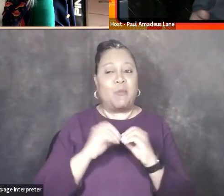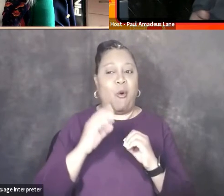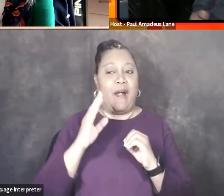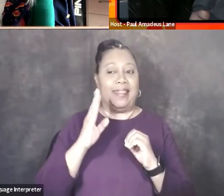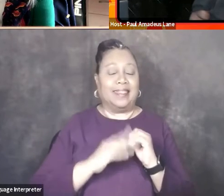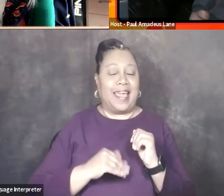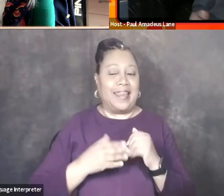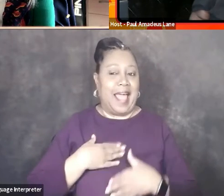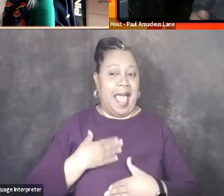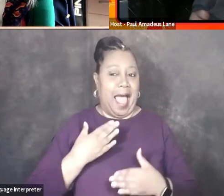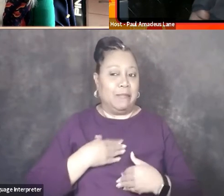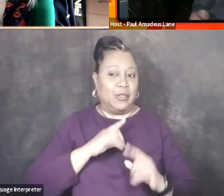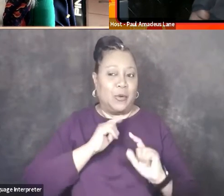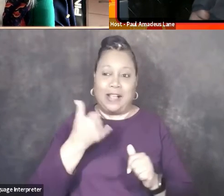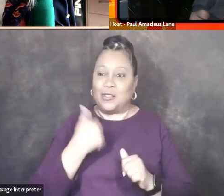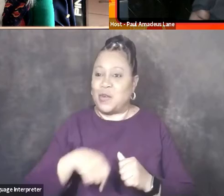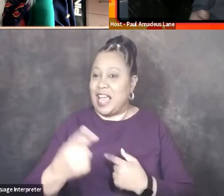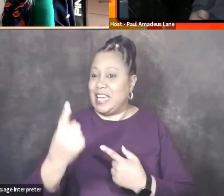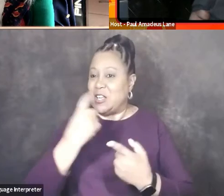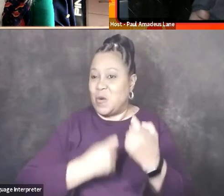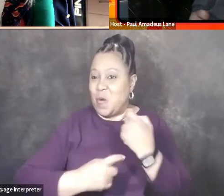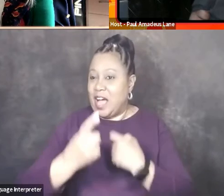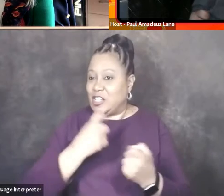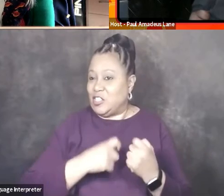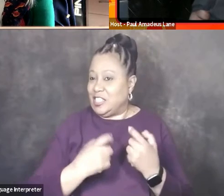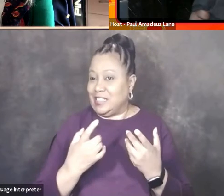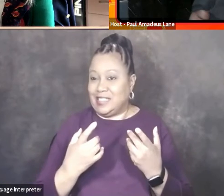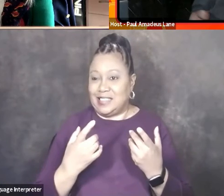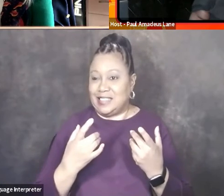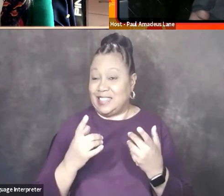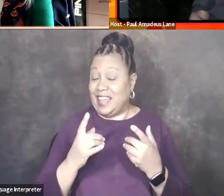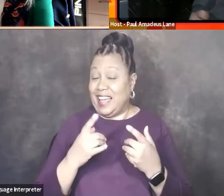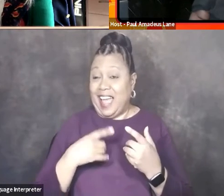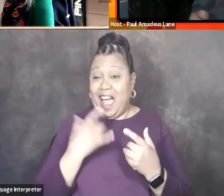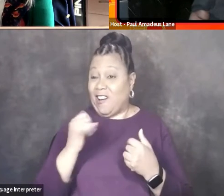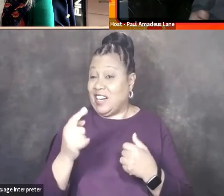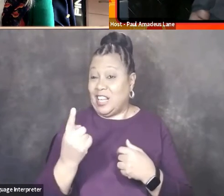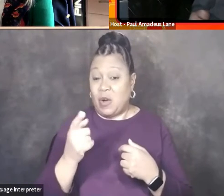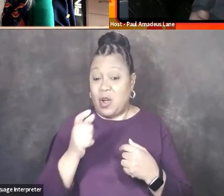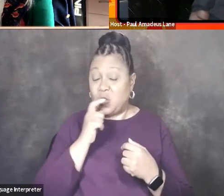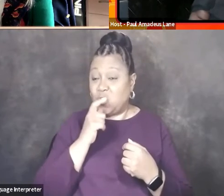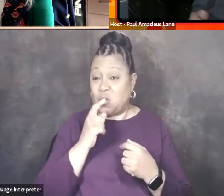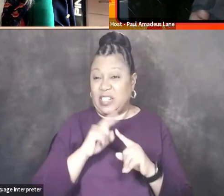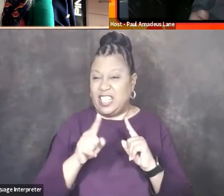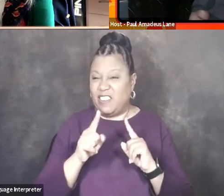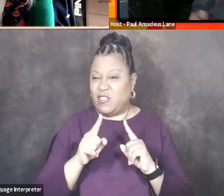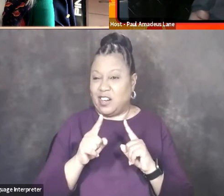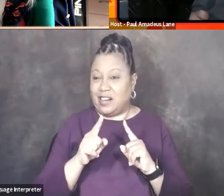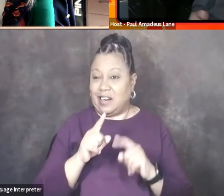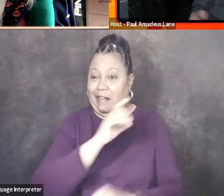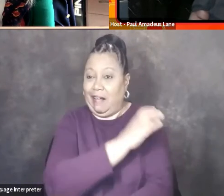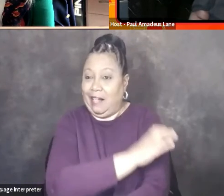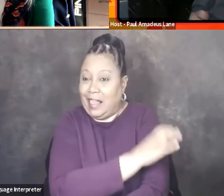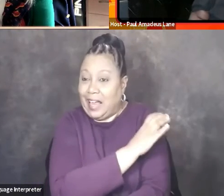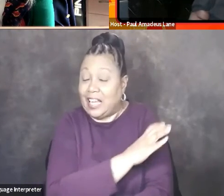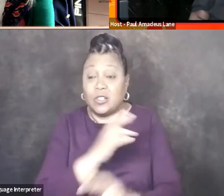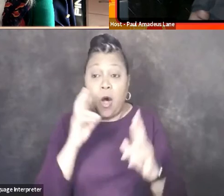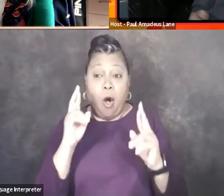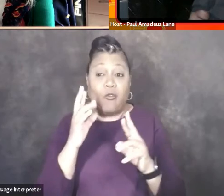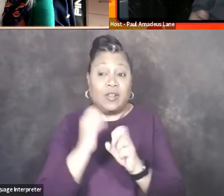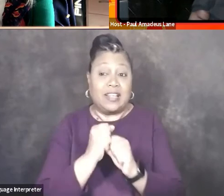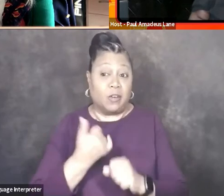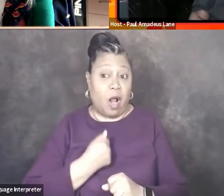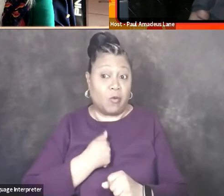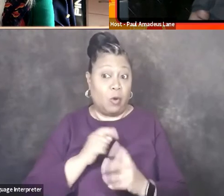than happy to answer any questions, guide anybody to any different clinics. Hopefully we'll get our